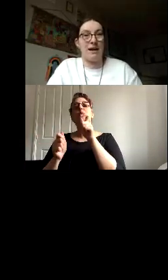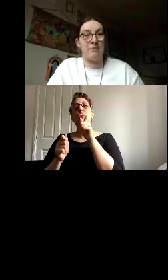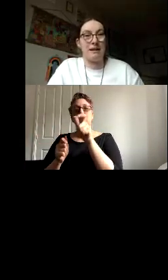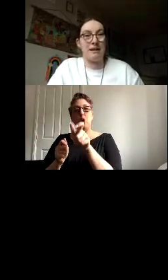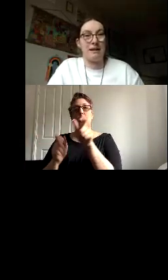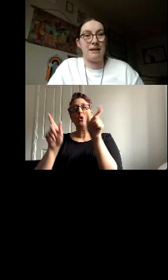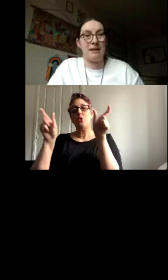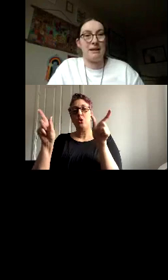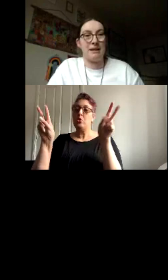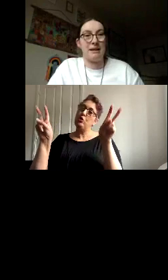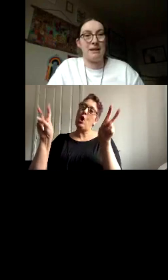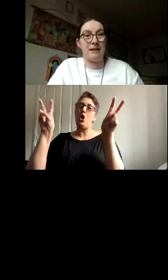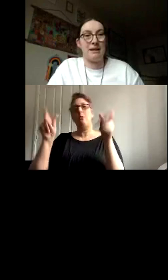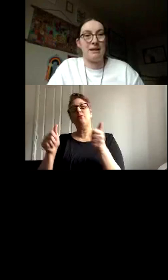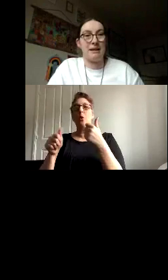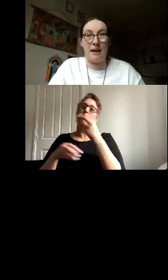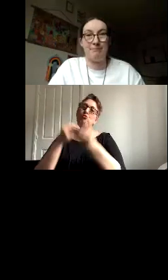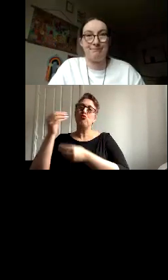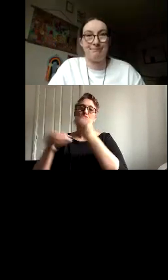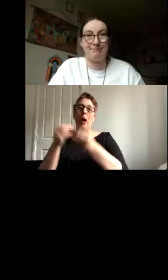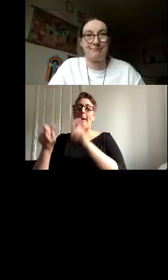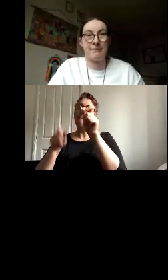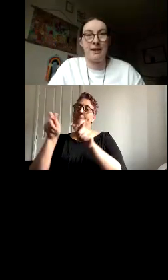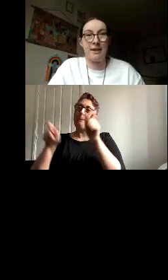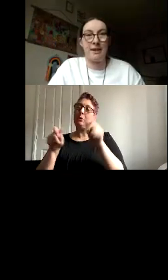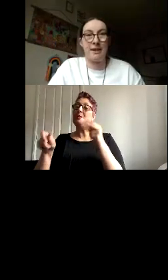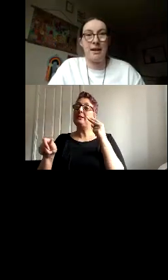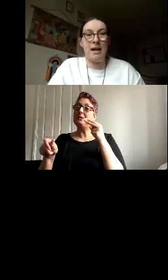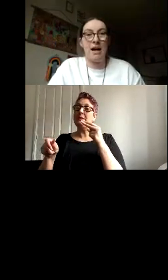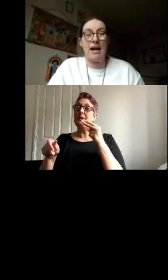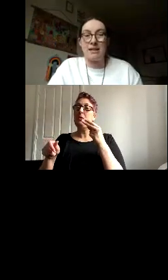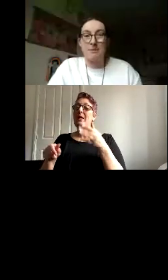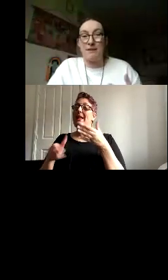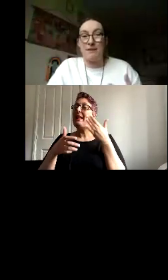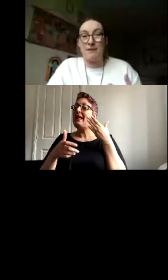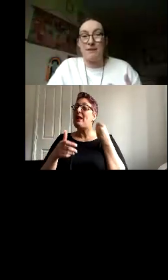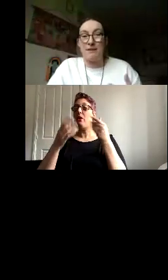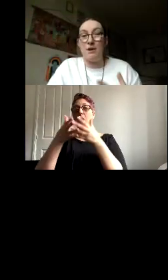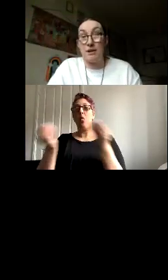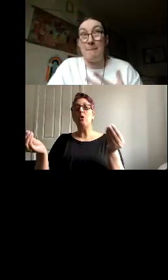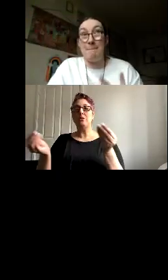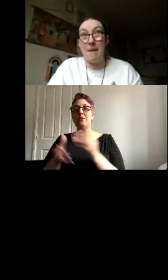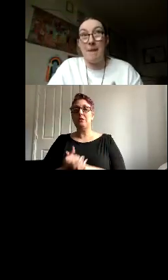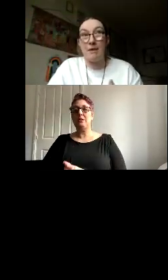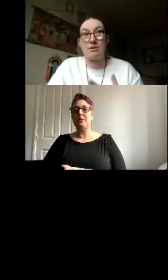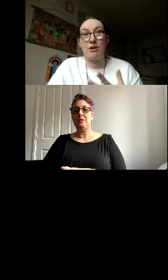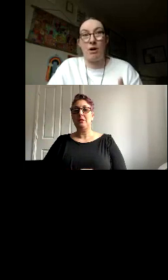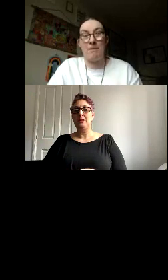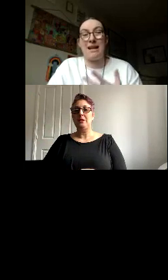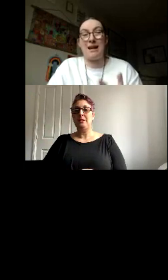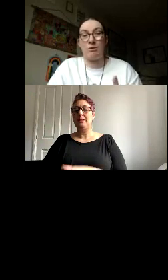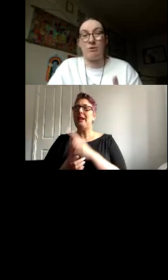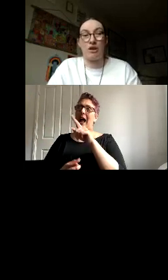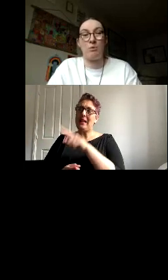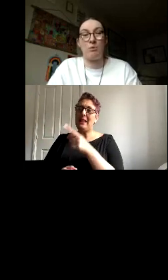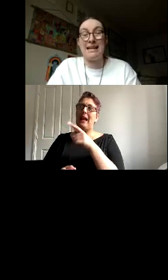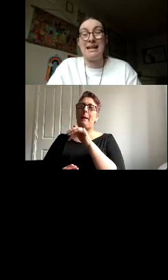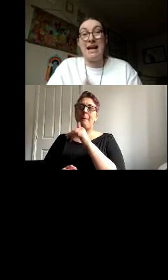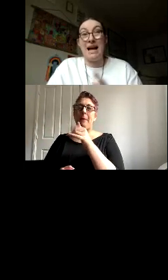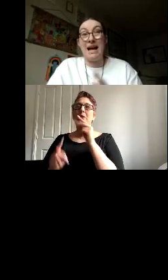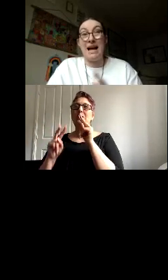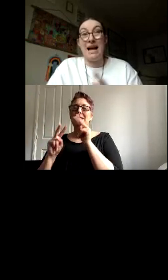clarity on that, please put them in the chat. I expect for lots of you, hearing impaired is the most common language